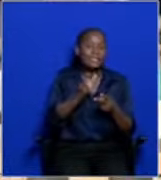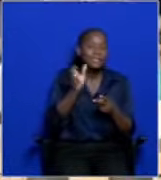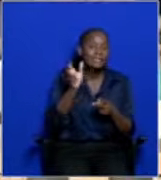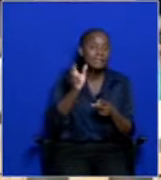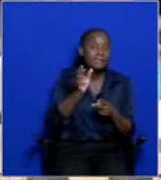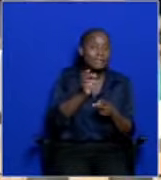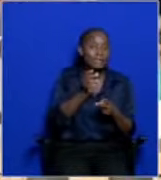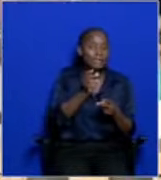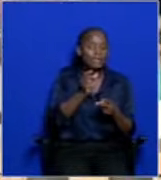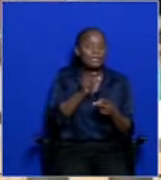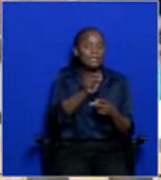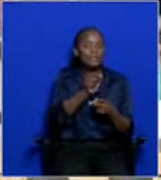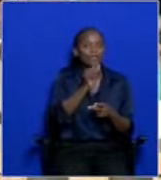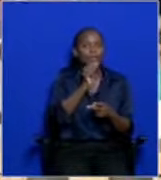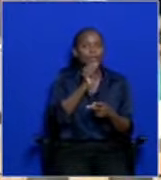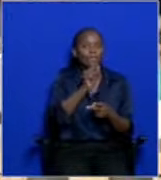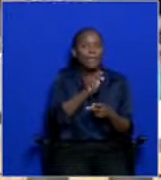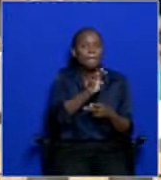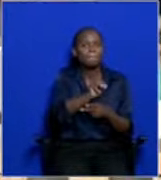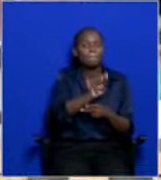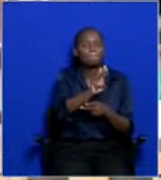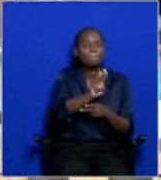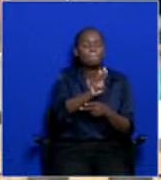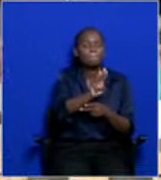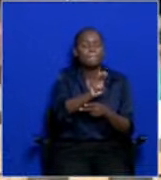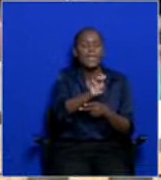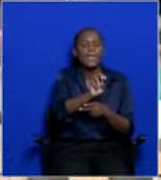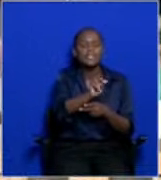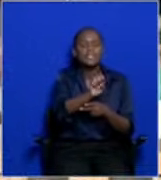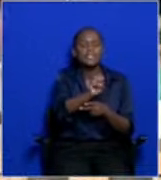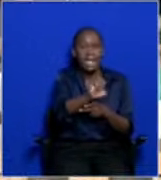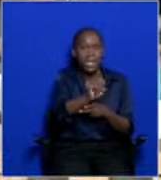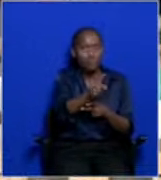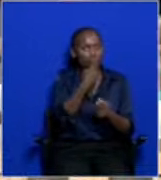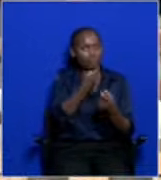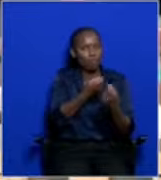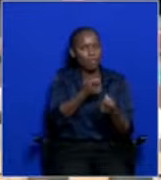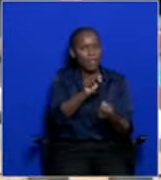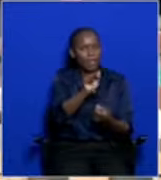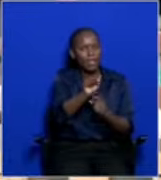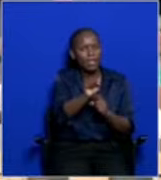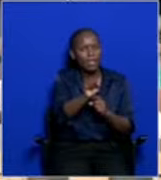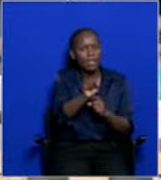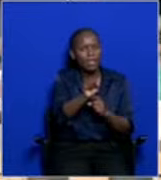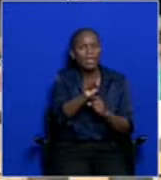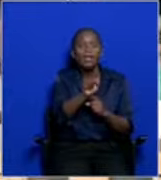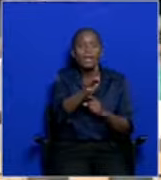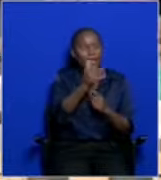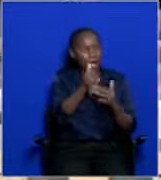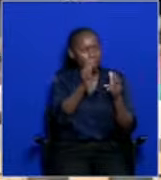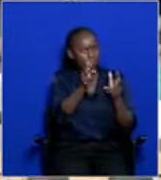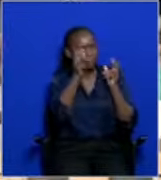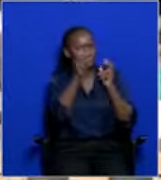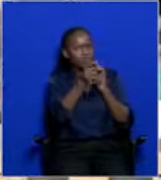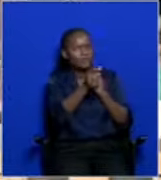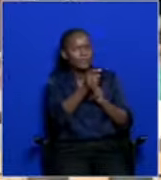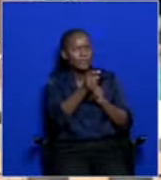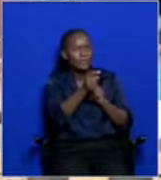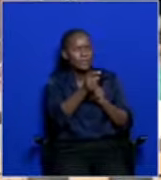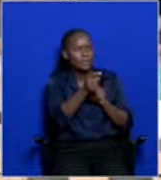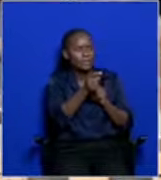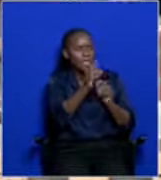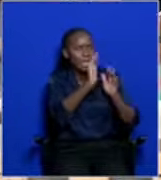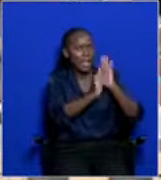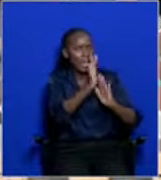why the EMPD, the people that are complaining, would not have known that Mbenze is about